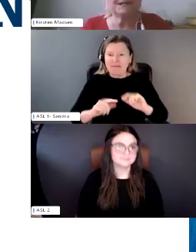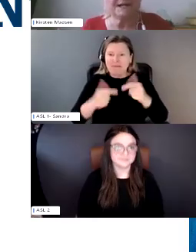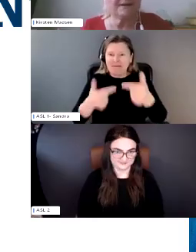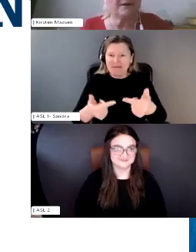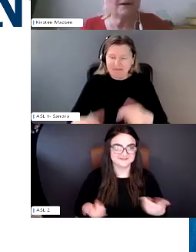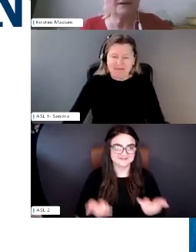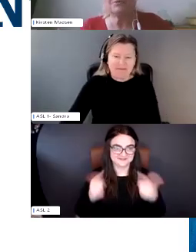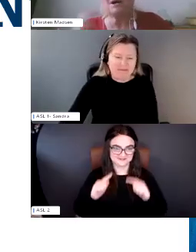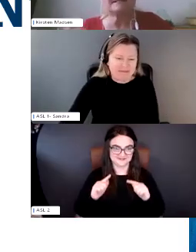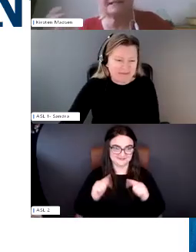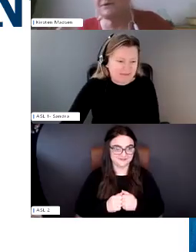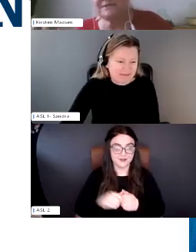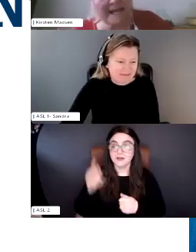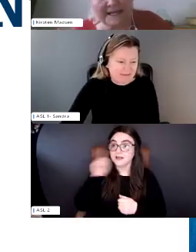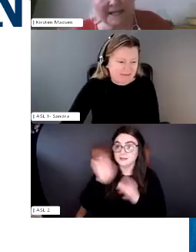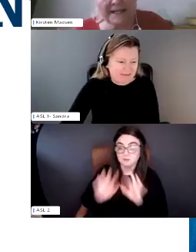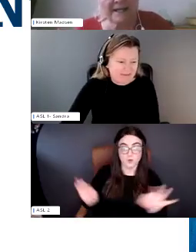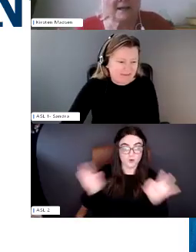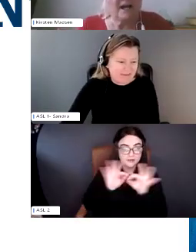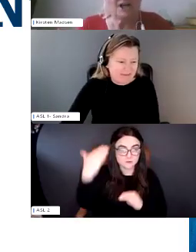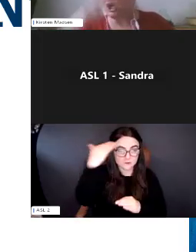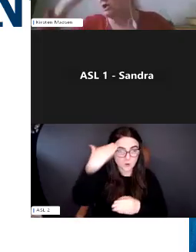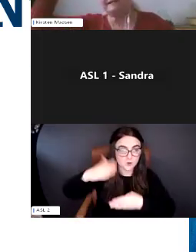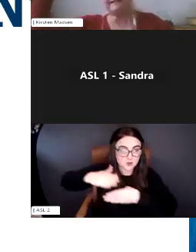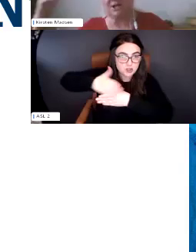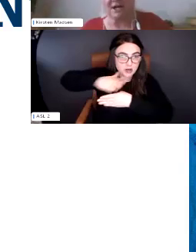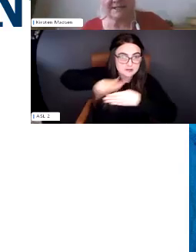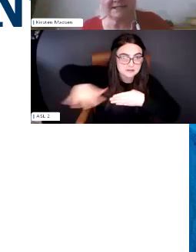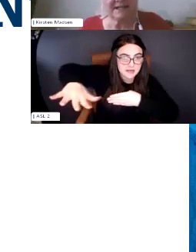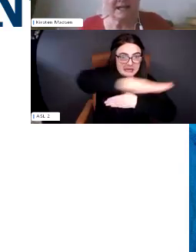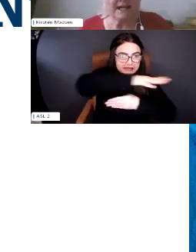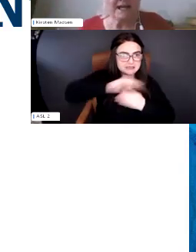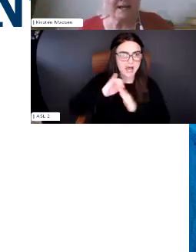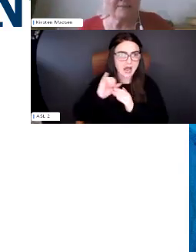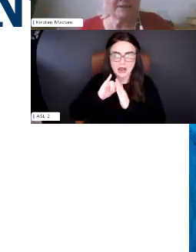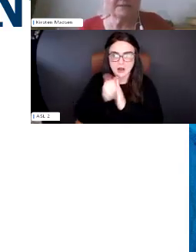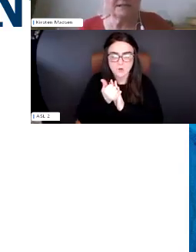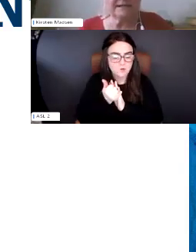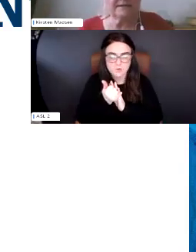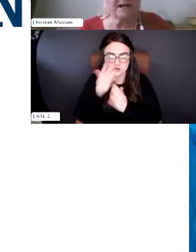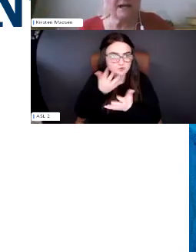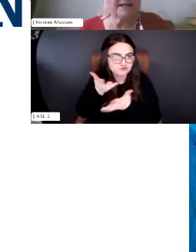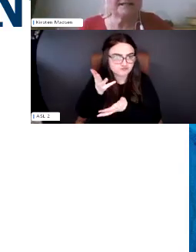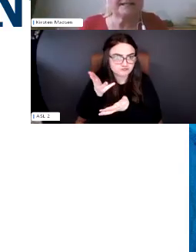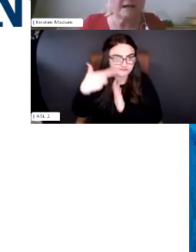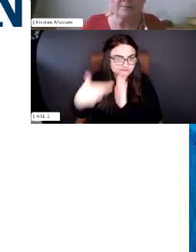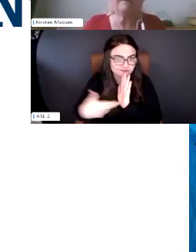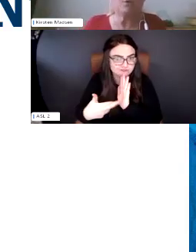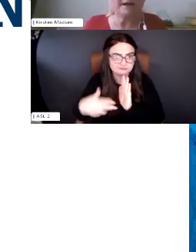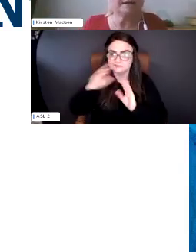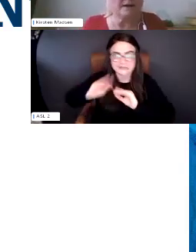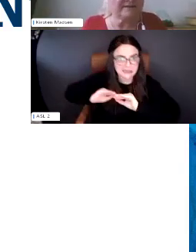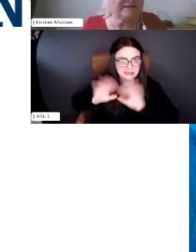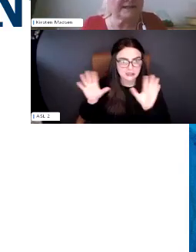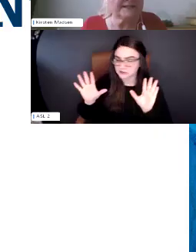the dining hall, a process for obtaining a garden plot. So clear guidelines to help